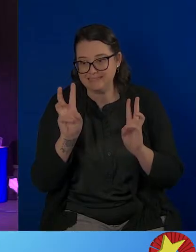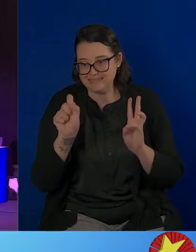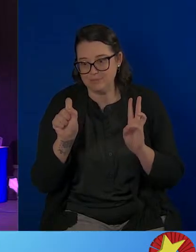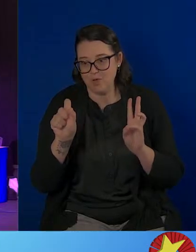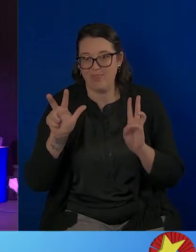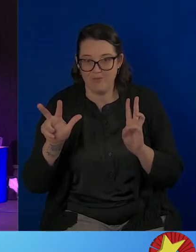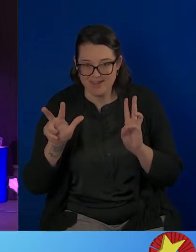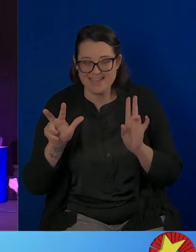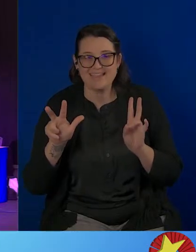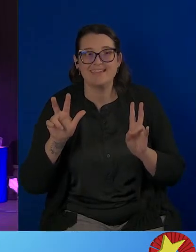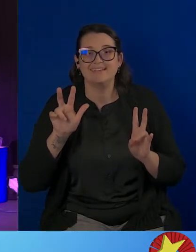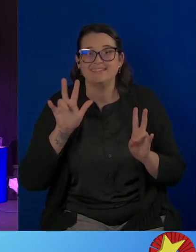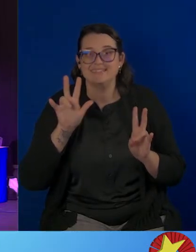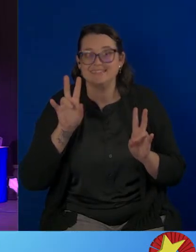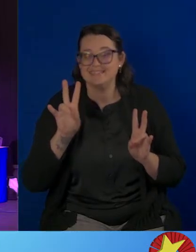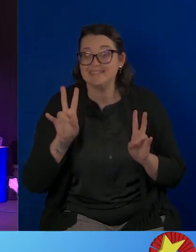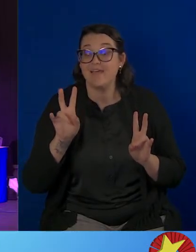6.3,